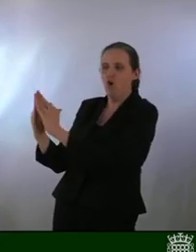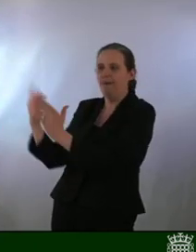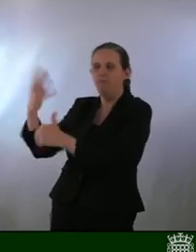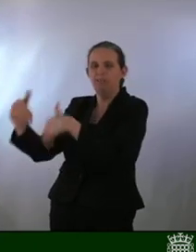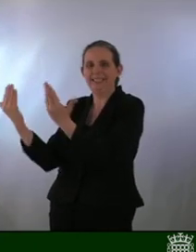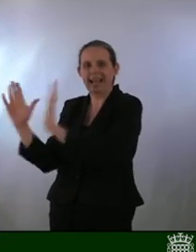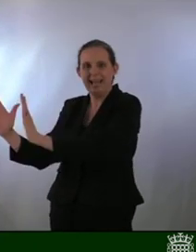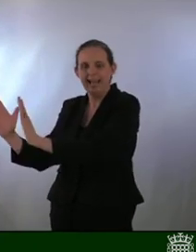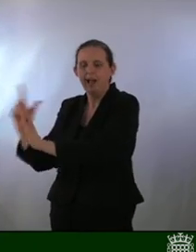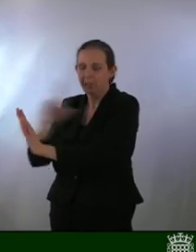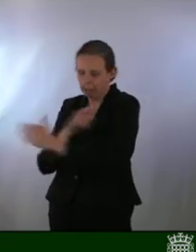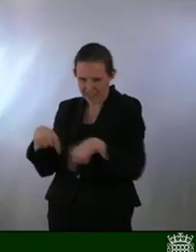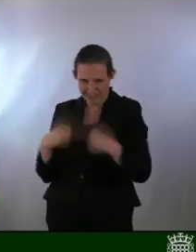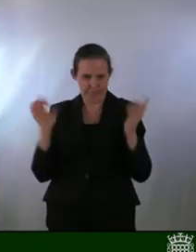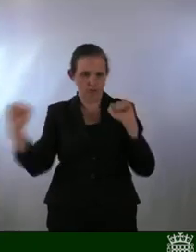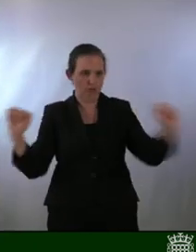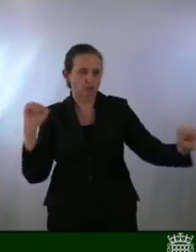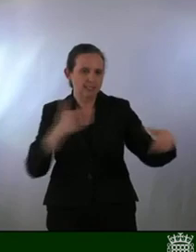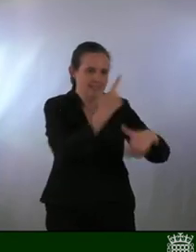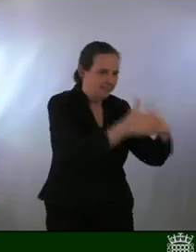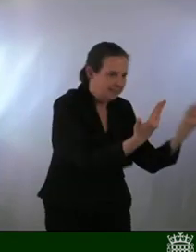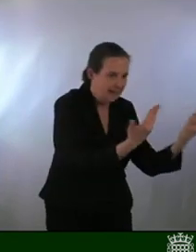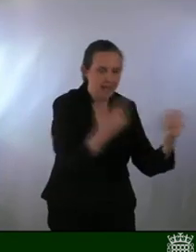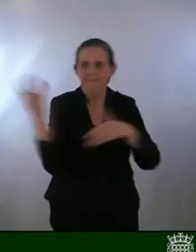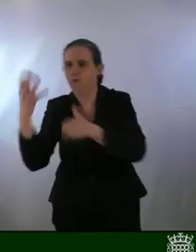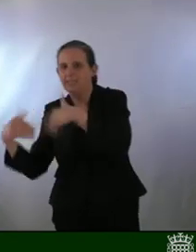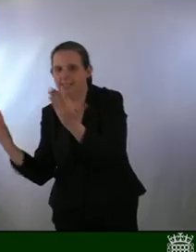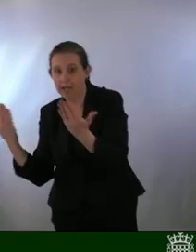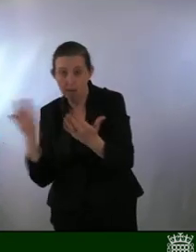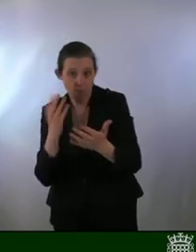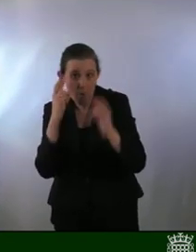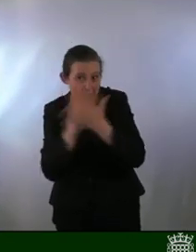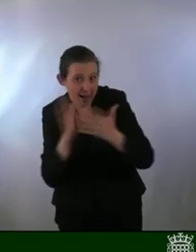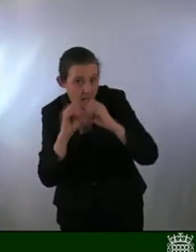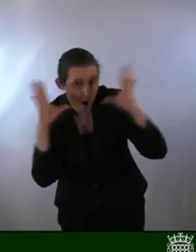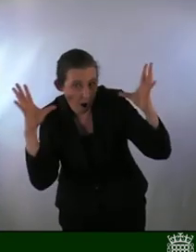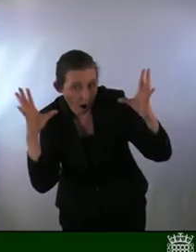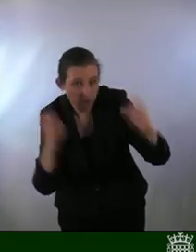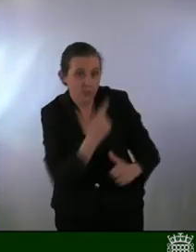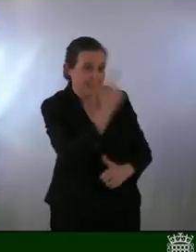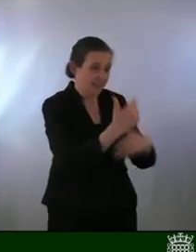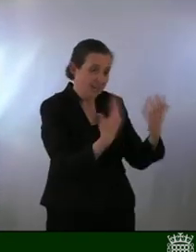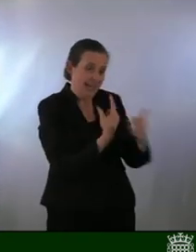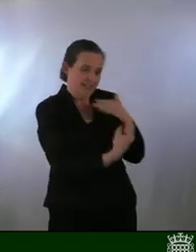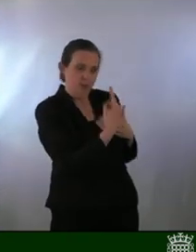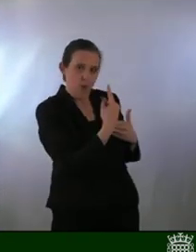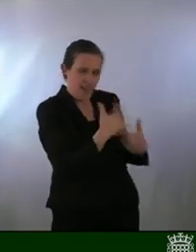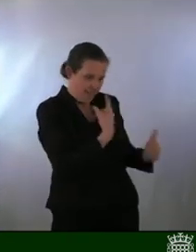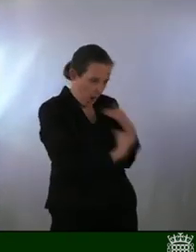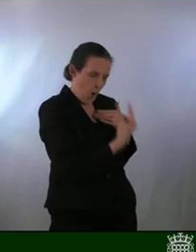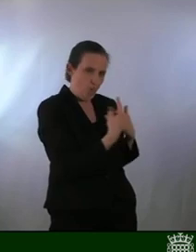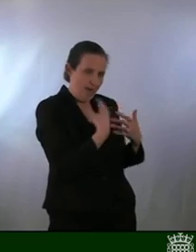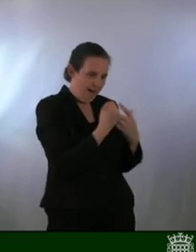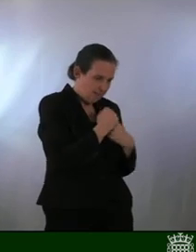reason for the distinction between the 7 days and the 14 days, and I hope that's clear. 7 days for individuals, 14